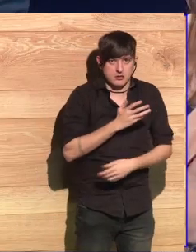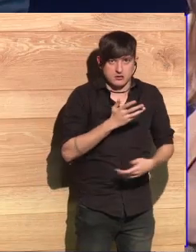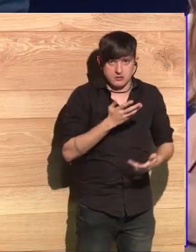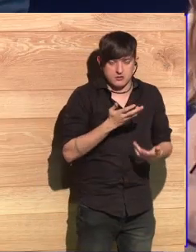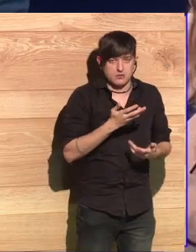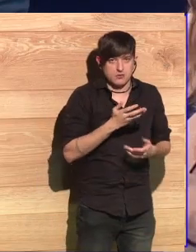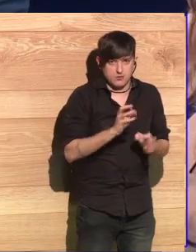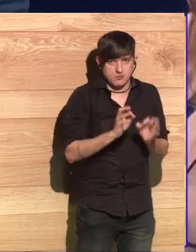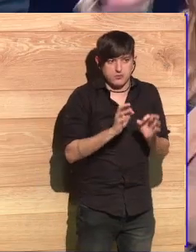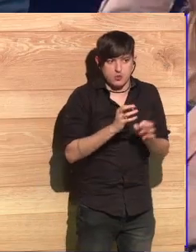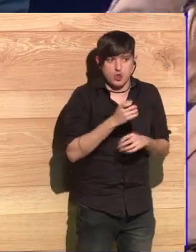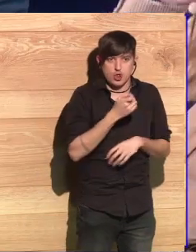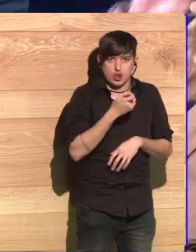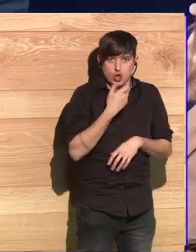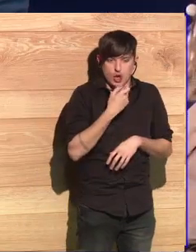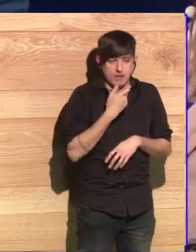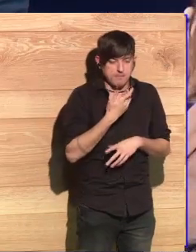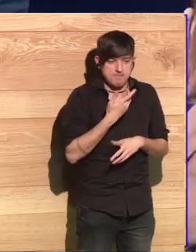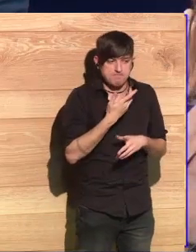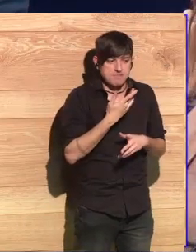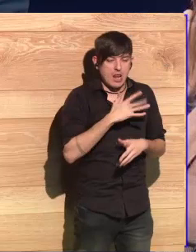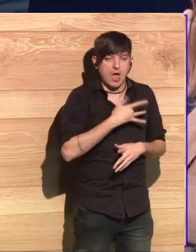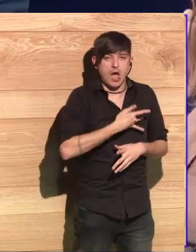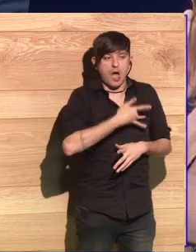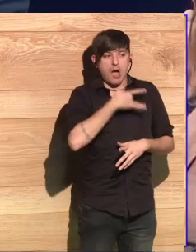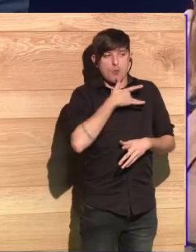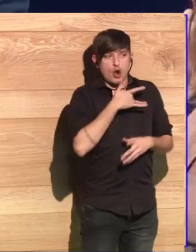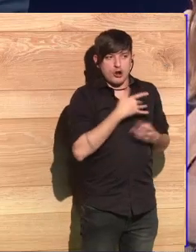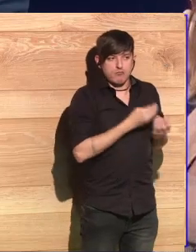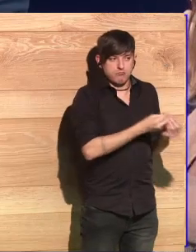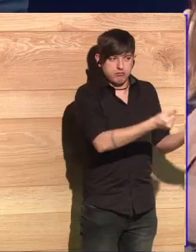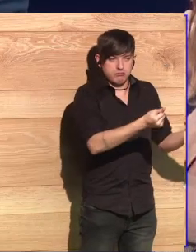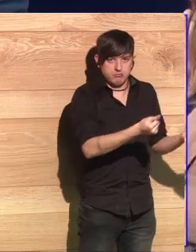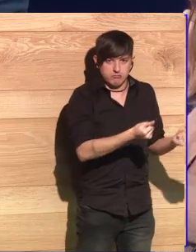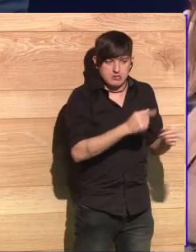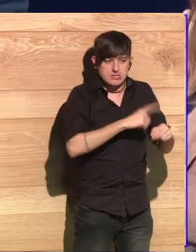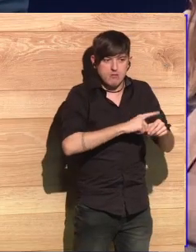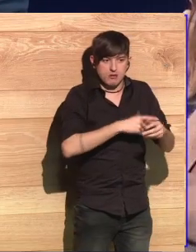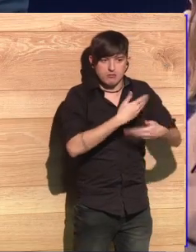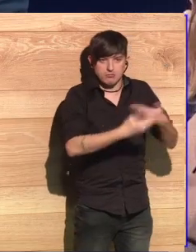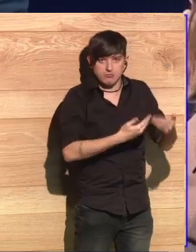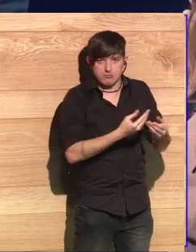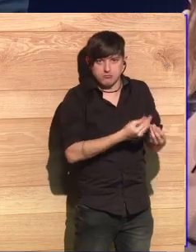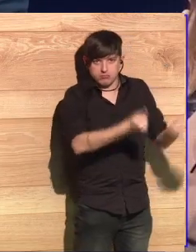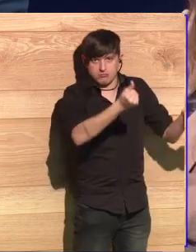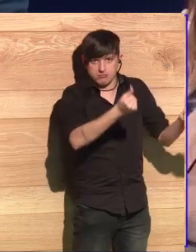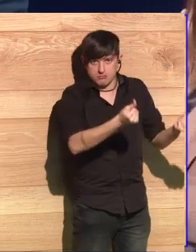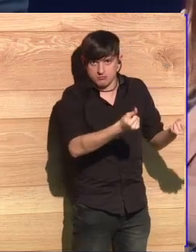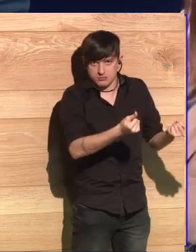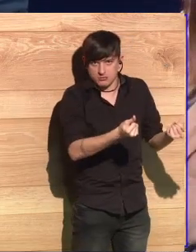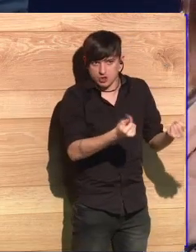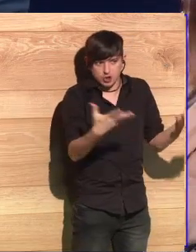Heroin is a drug that can destroy everything. It can destroy love and